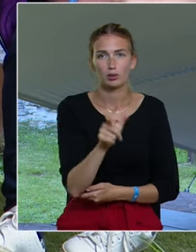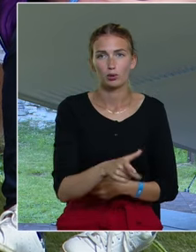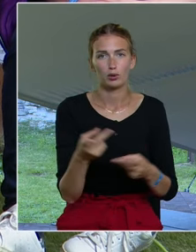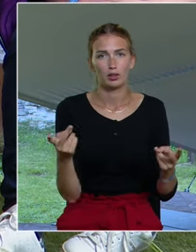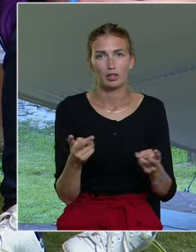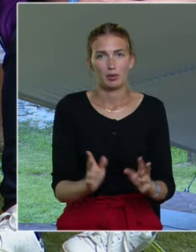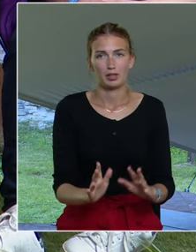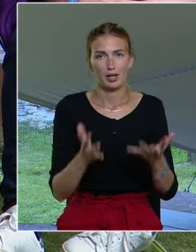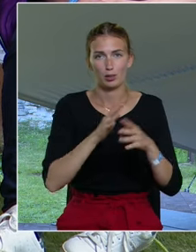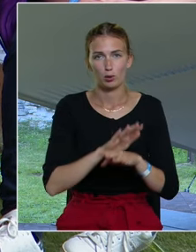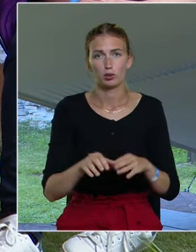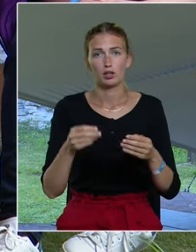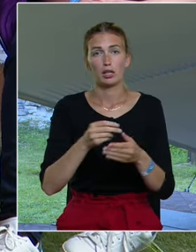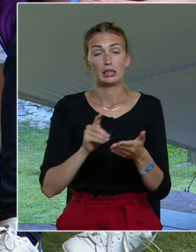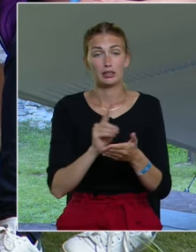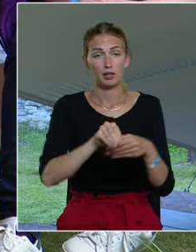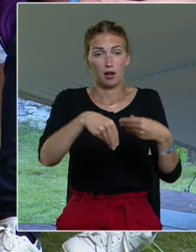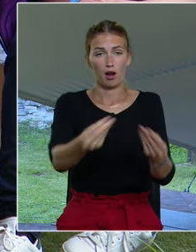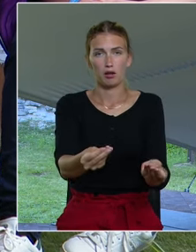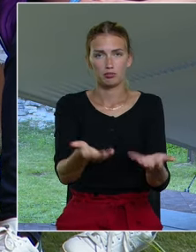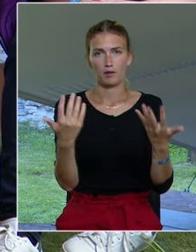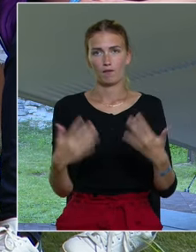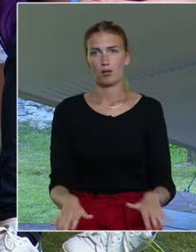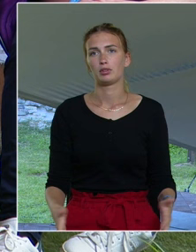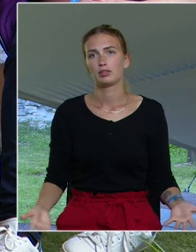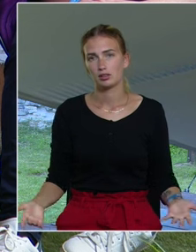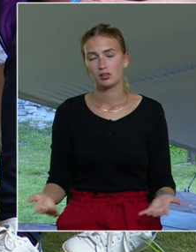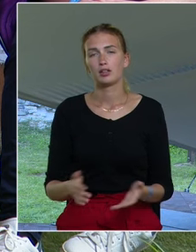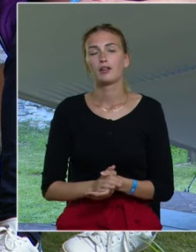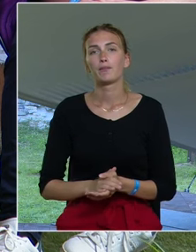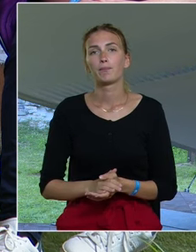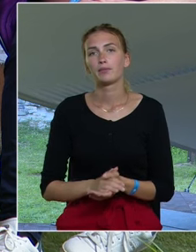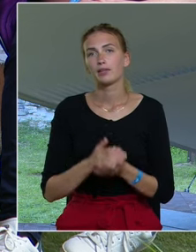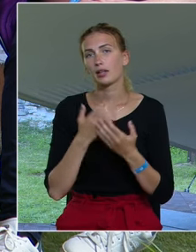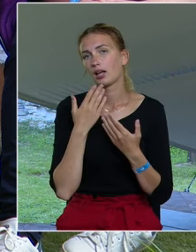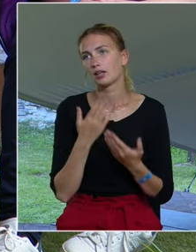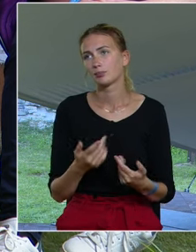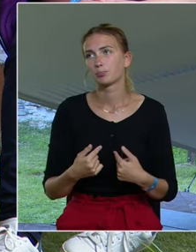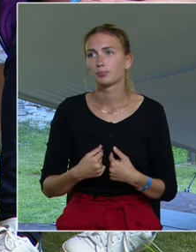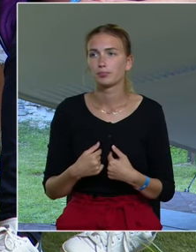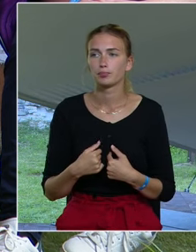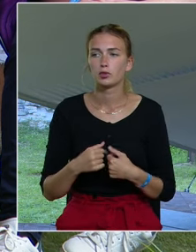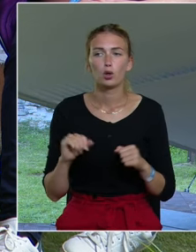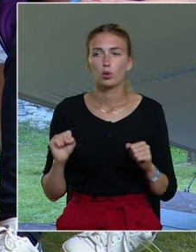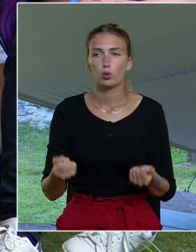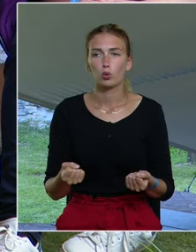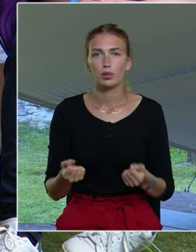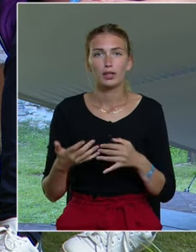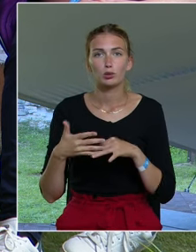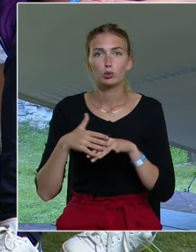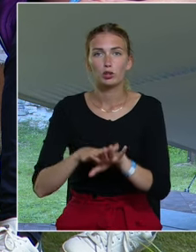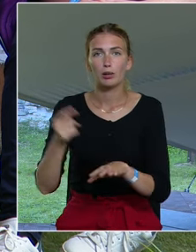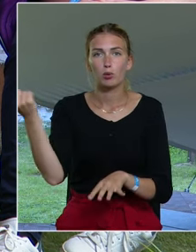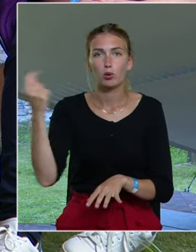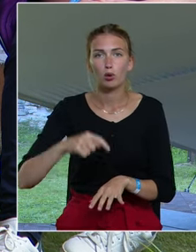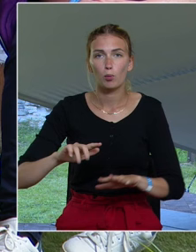you're done. And somehow it is unfair, guys. So, you know, if there would be such a system,